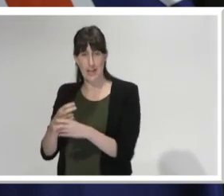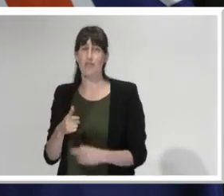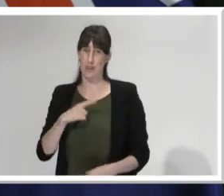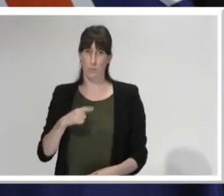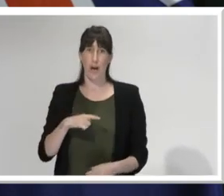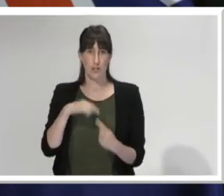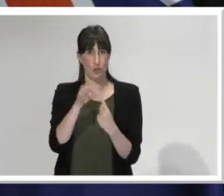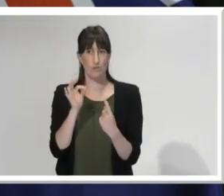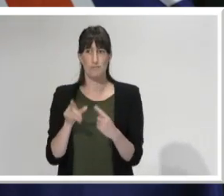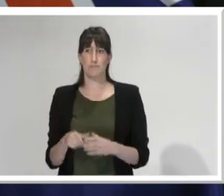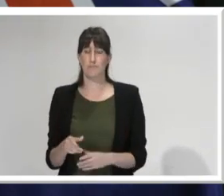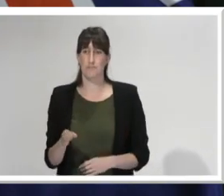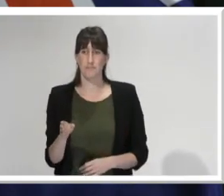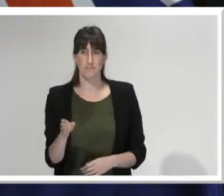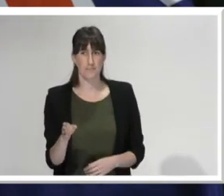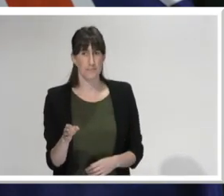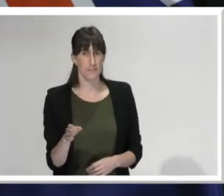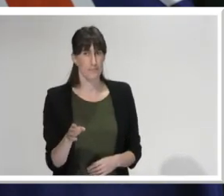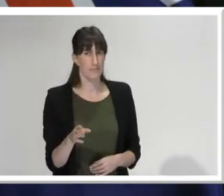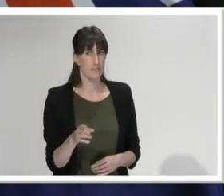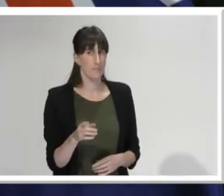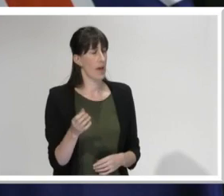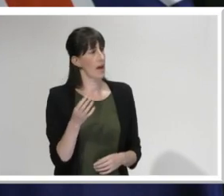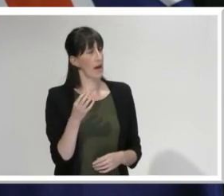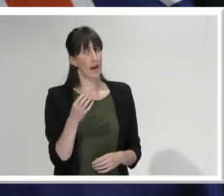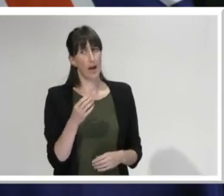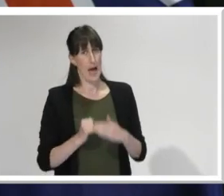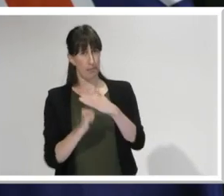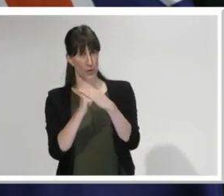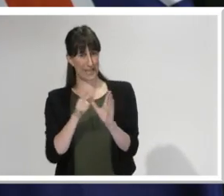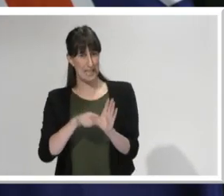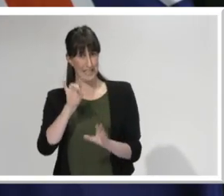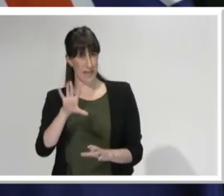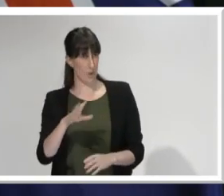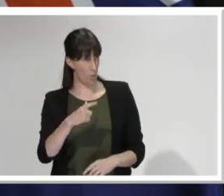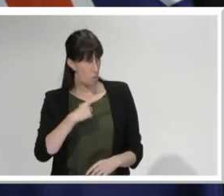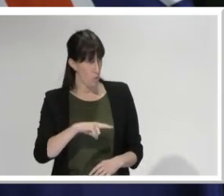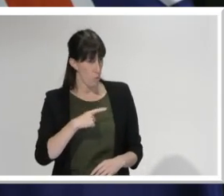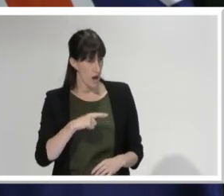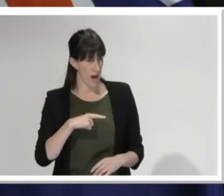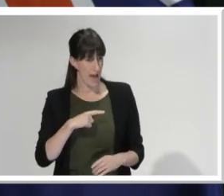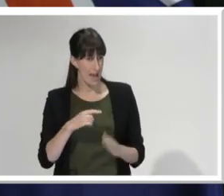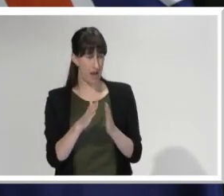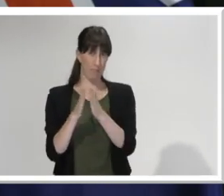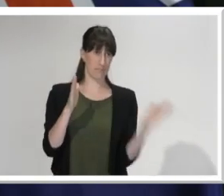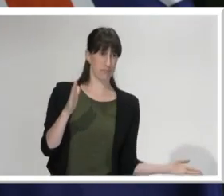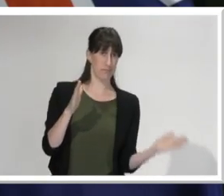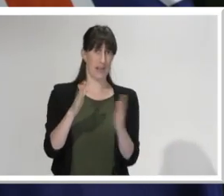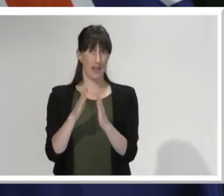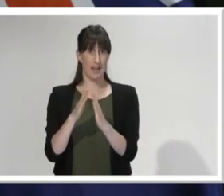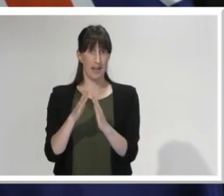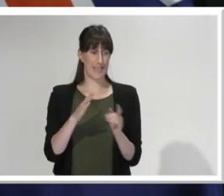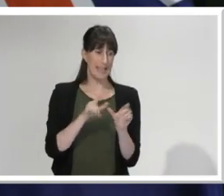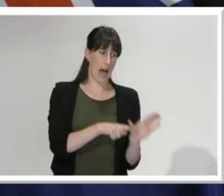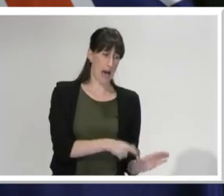was the rationale behind only allowing children up to year 10? The reason for allowing up to and including year 10